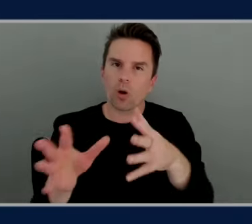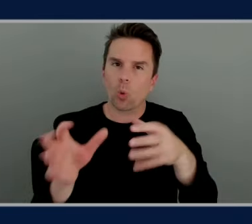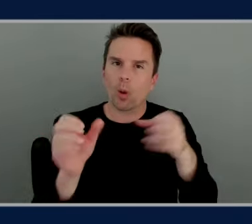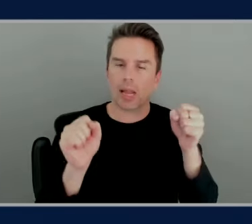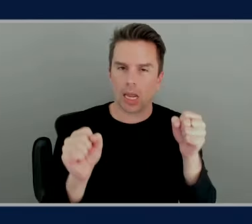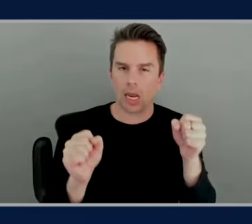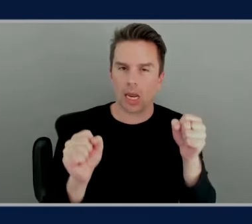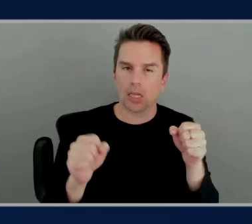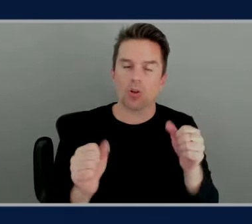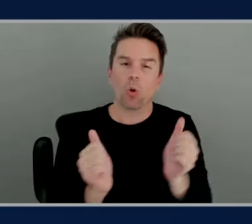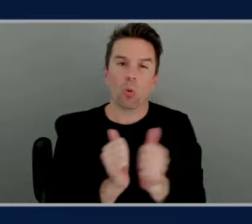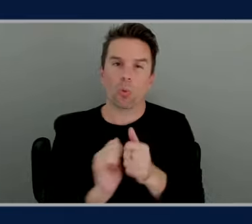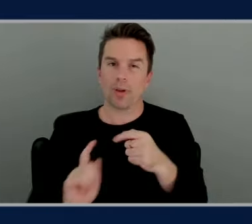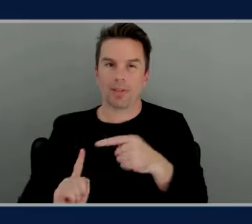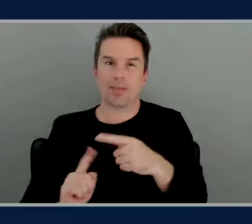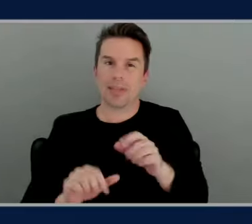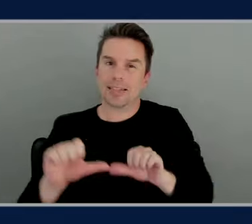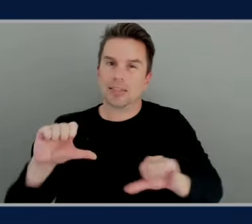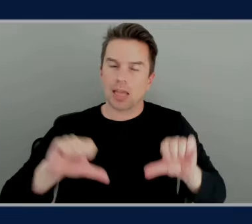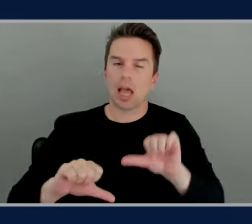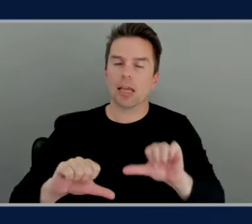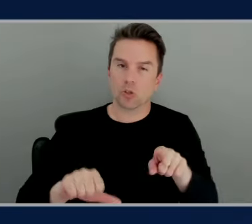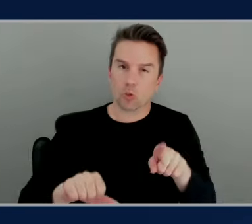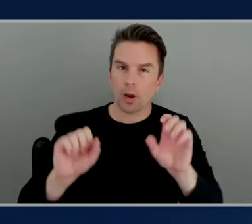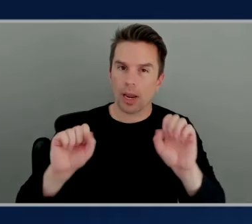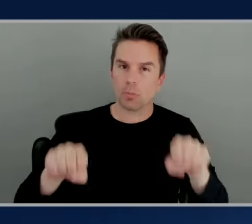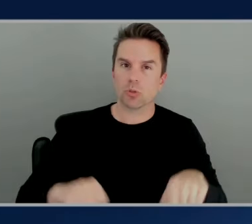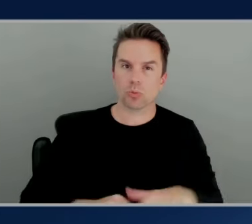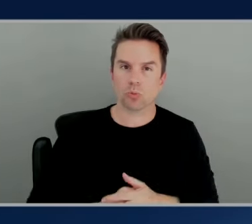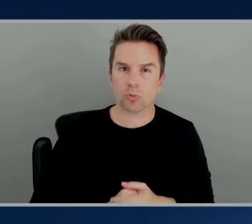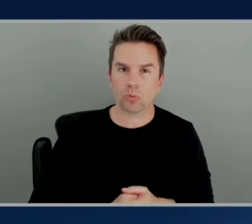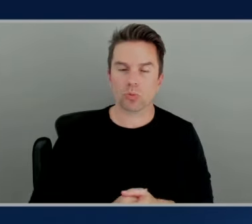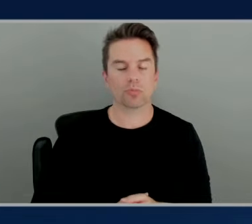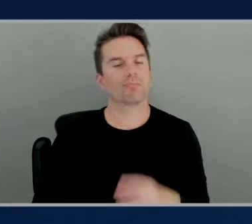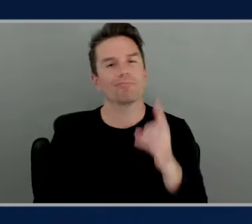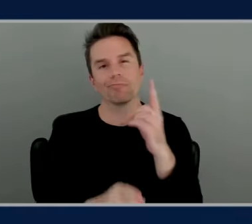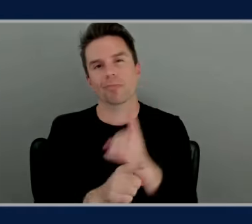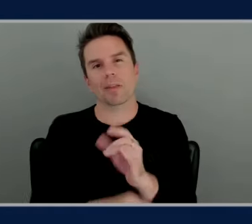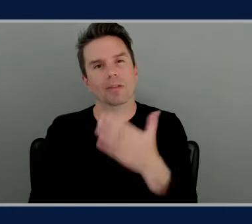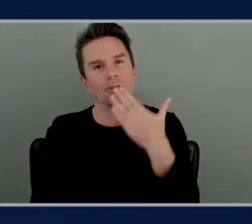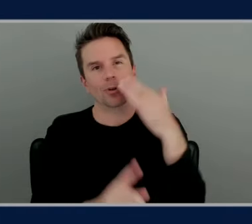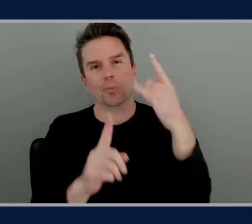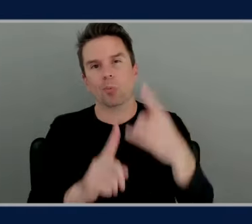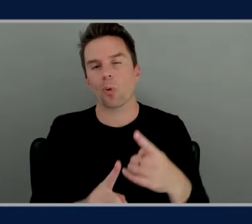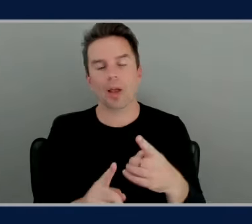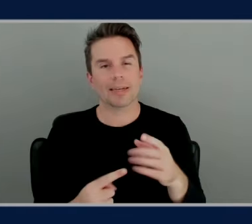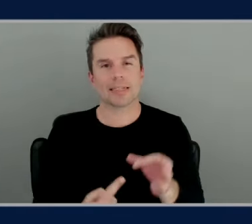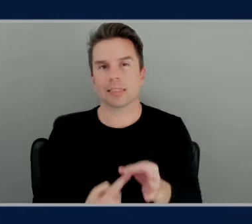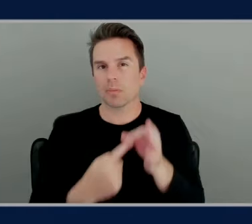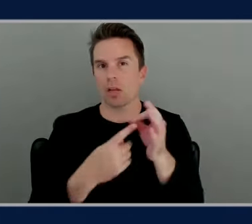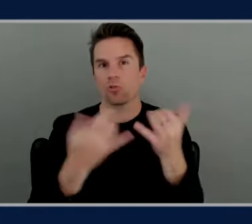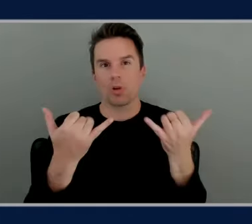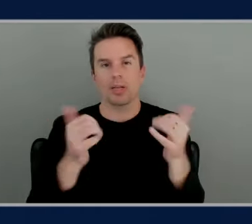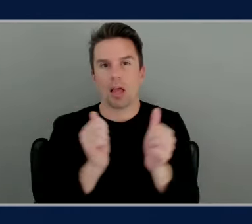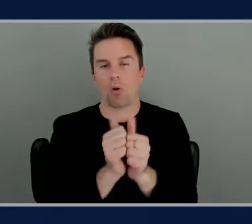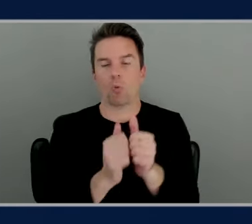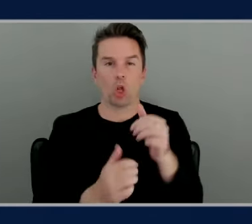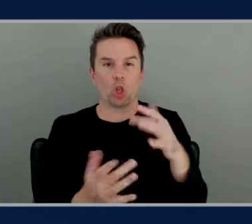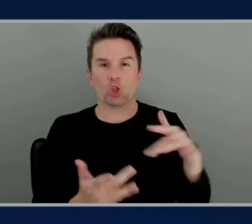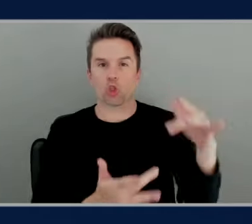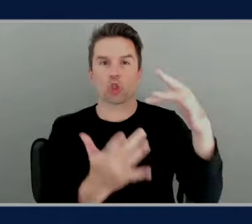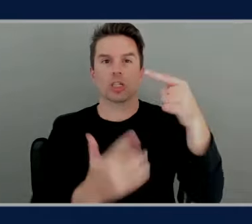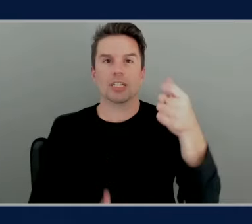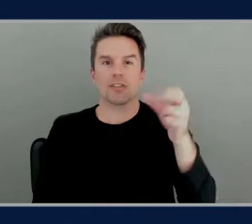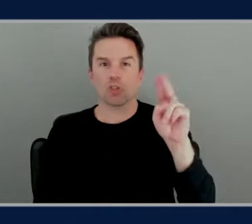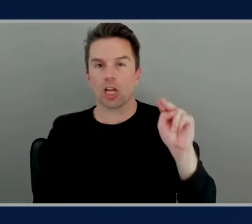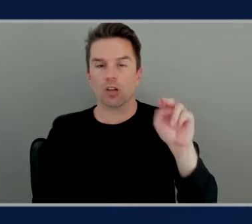sure. And actually, I think that's a really important point because especially where we are in kind of the journey with generative AI is everybody's